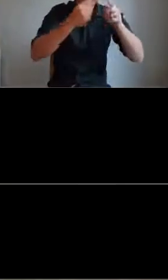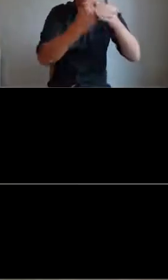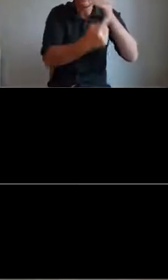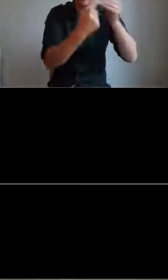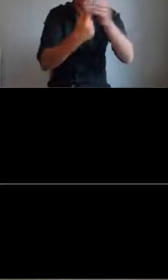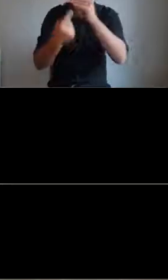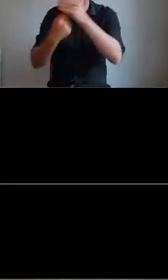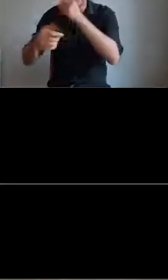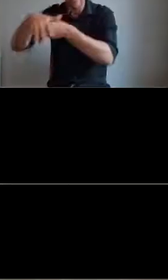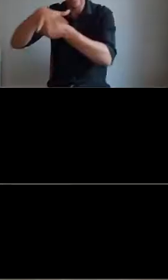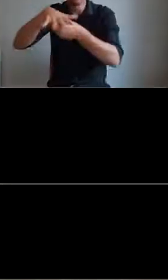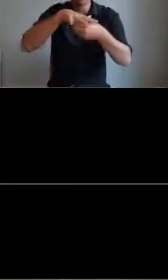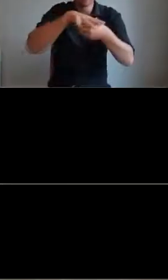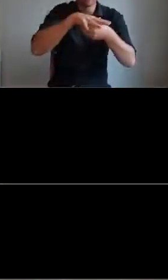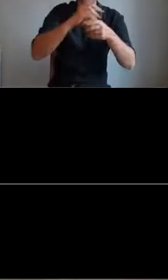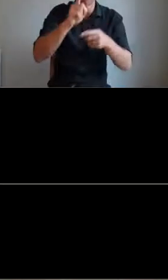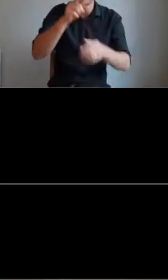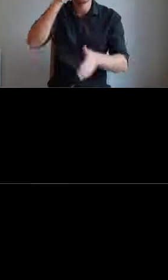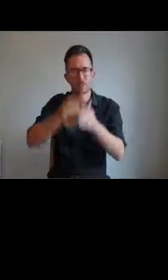development boundary.